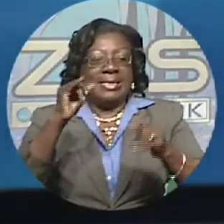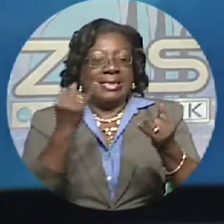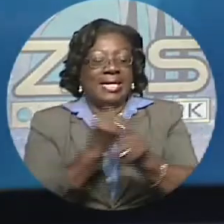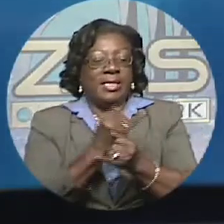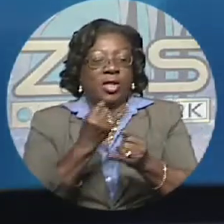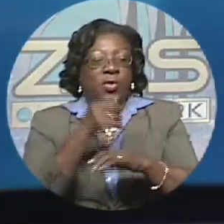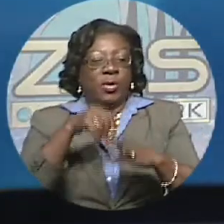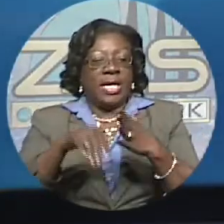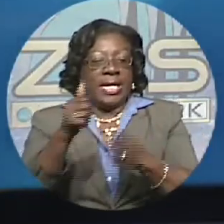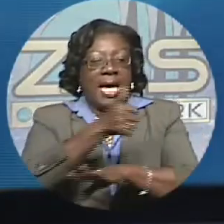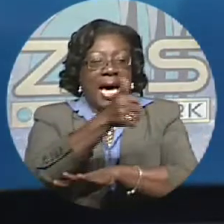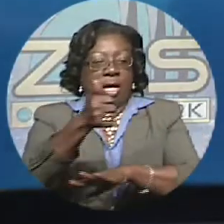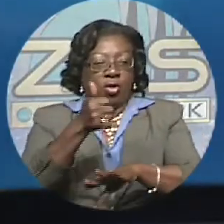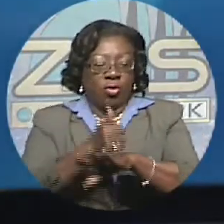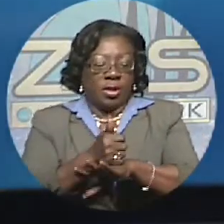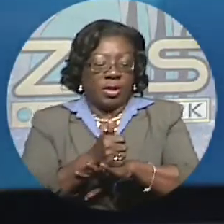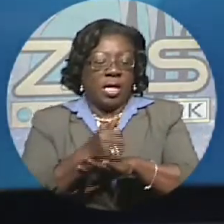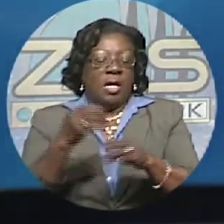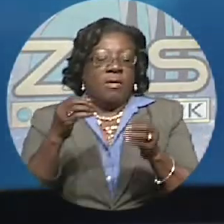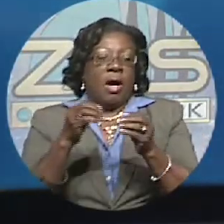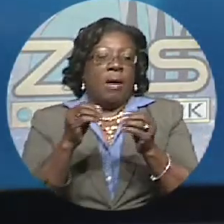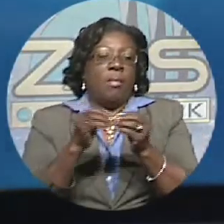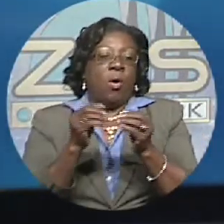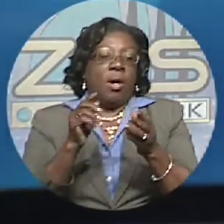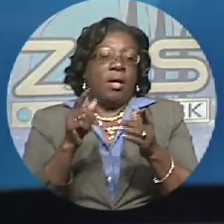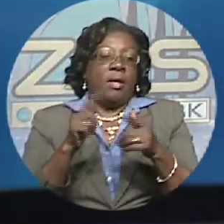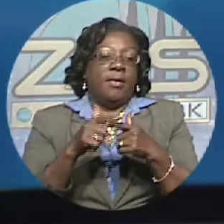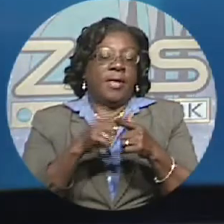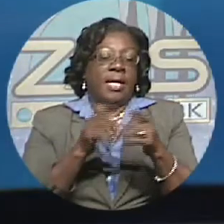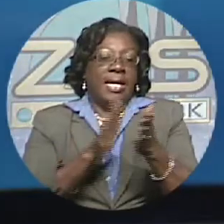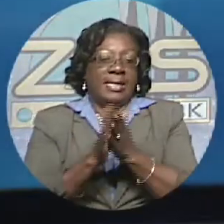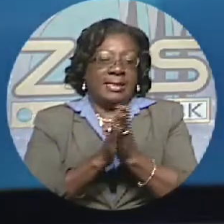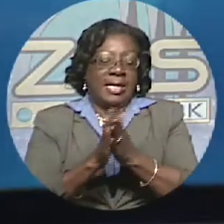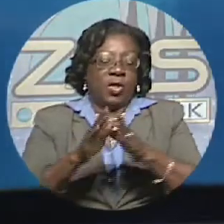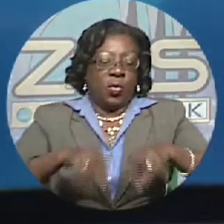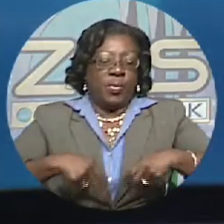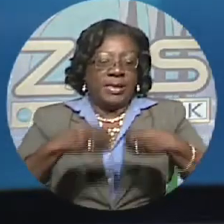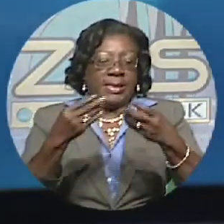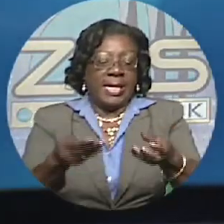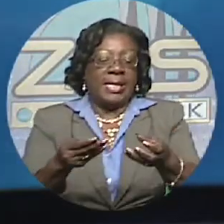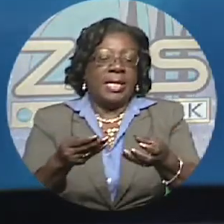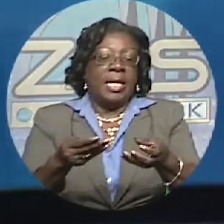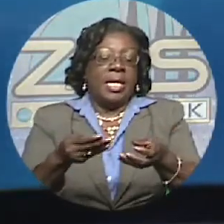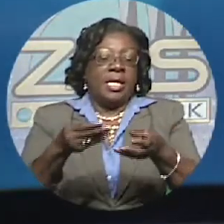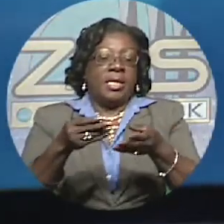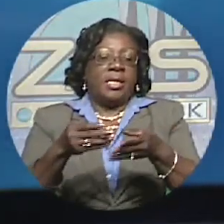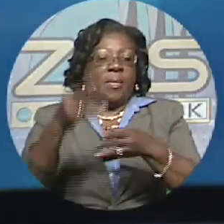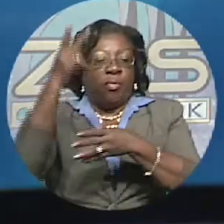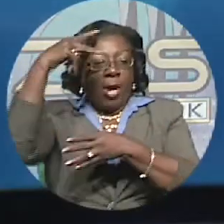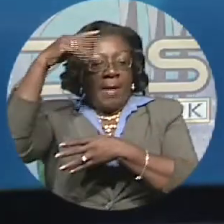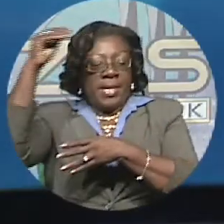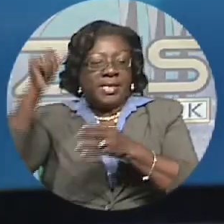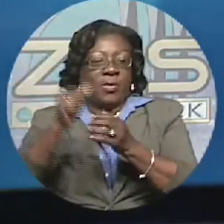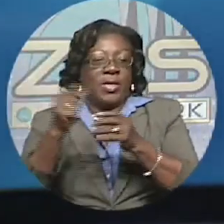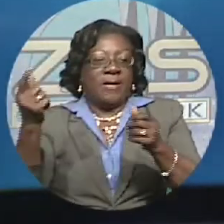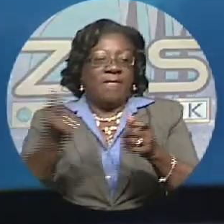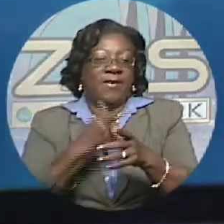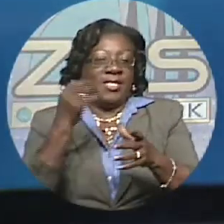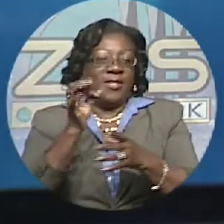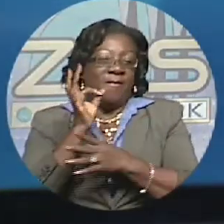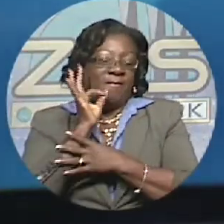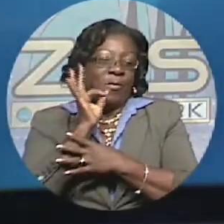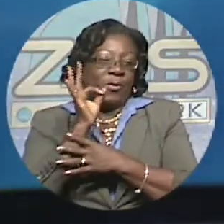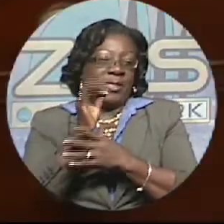in Andros were more than excited to present the country's leader with its first fruits, literally. Here's Clint